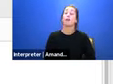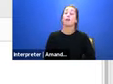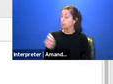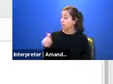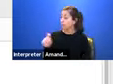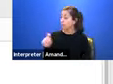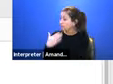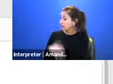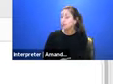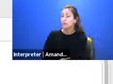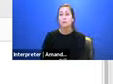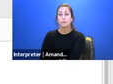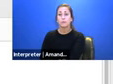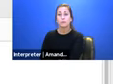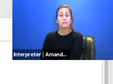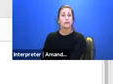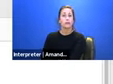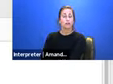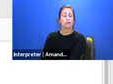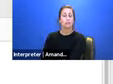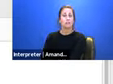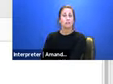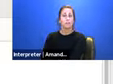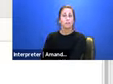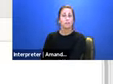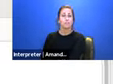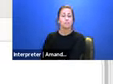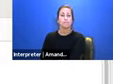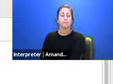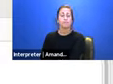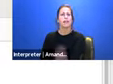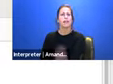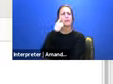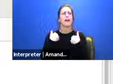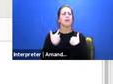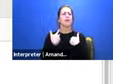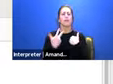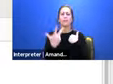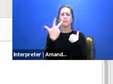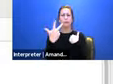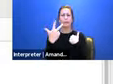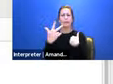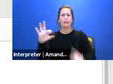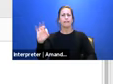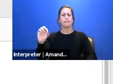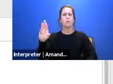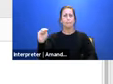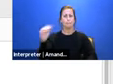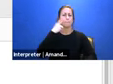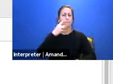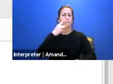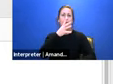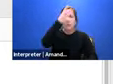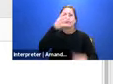Thank you. And as we do the next, I think we have, there'll be about 3 forums coming up. For community and parents, and hopefully we'll get